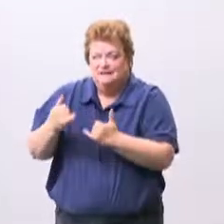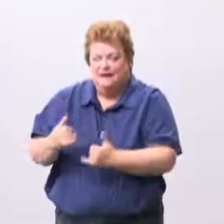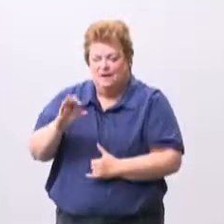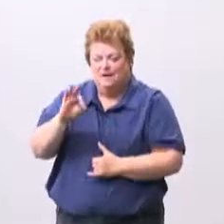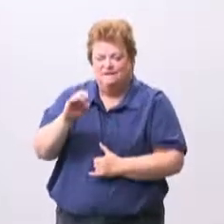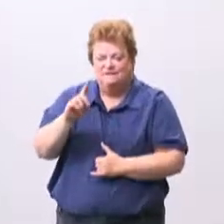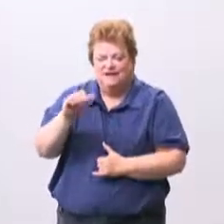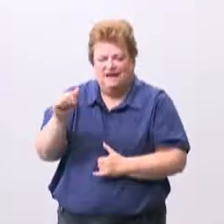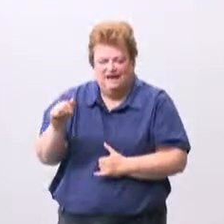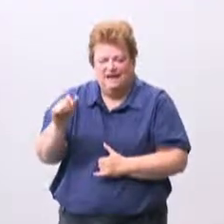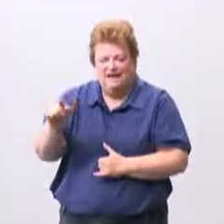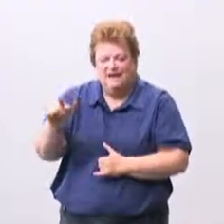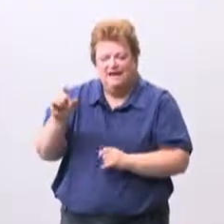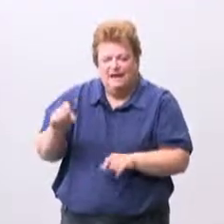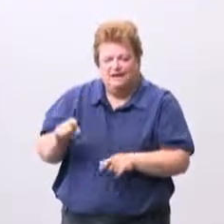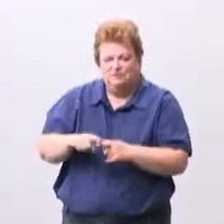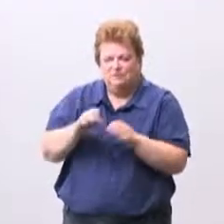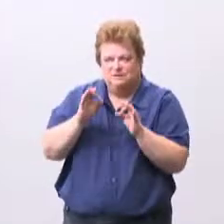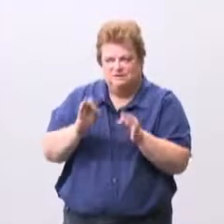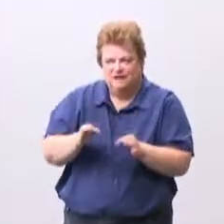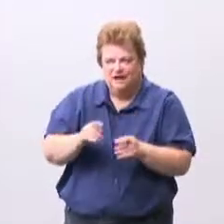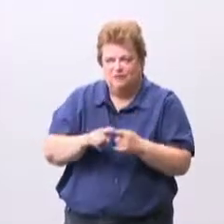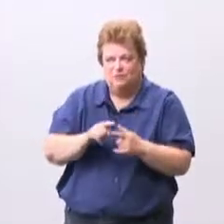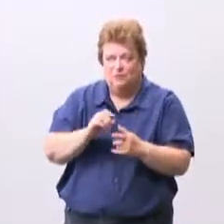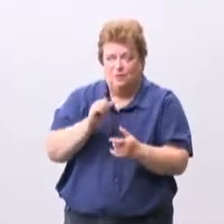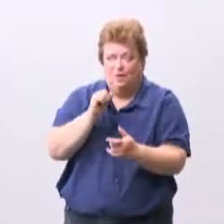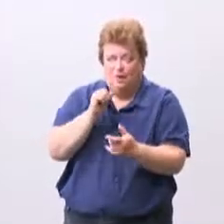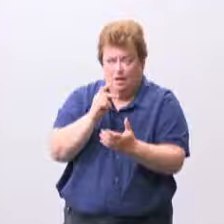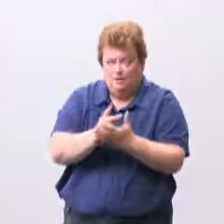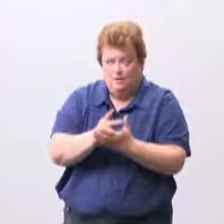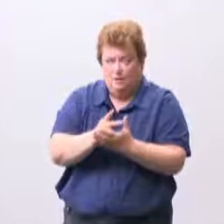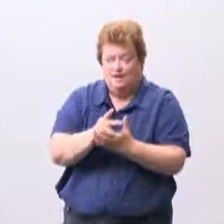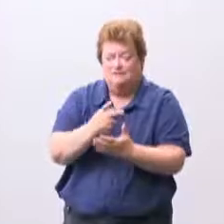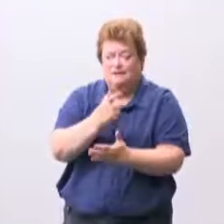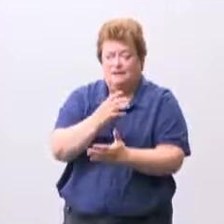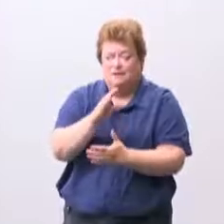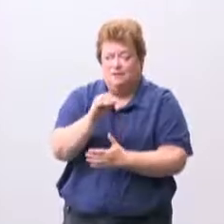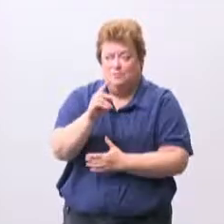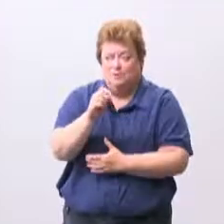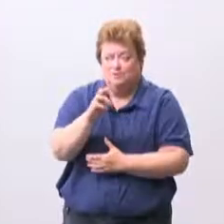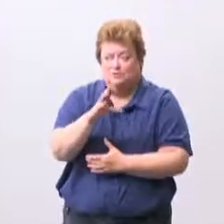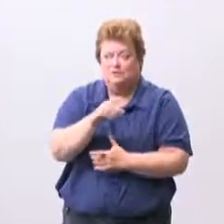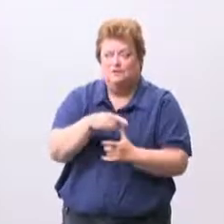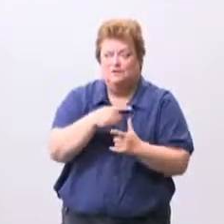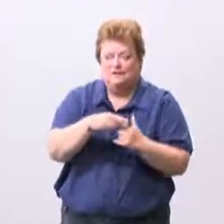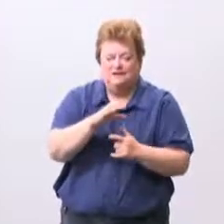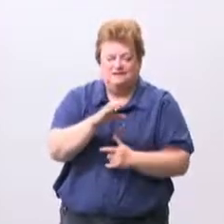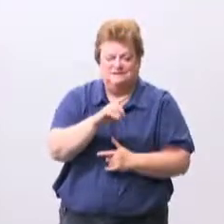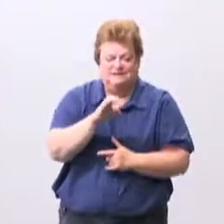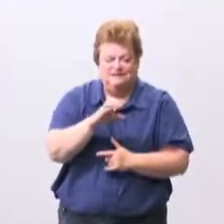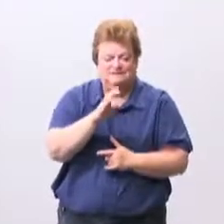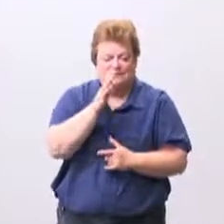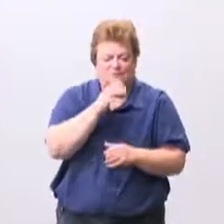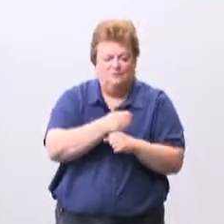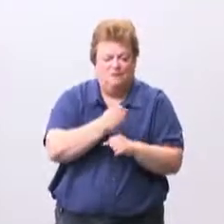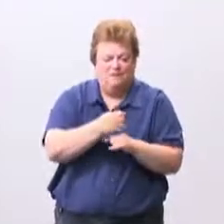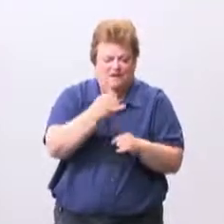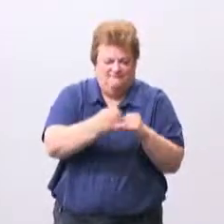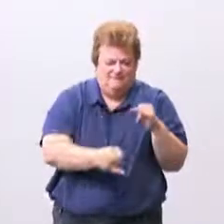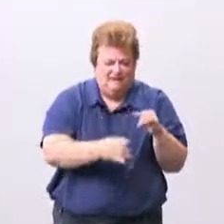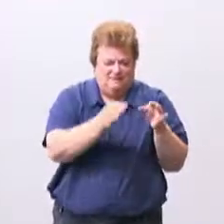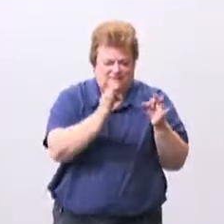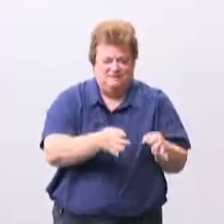the FDA to decide whether to authorize the boosters, and if so, the CDC will then make a final